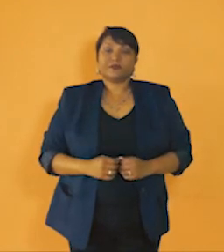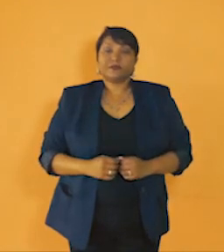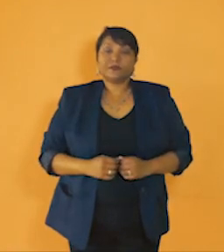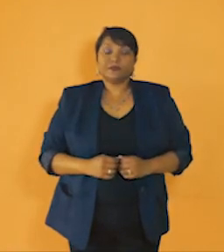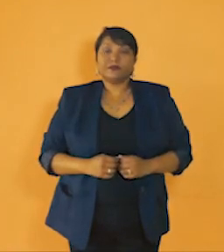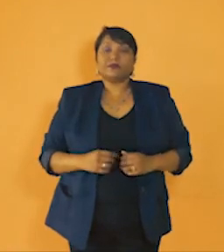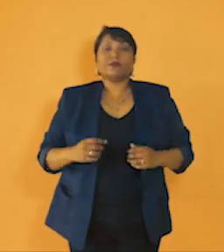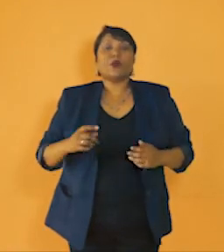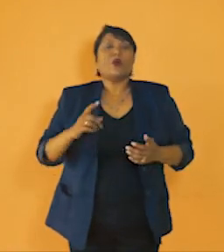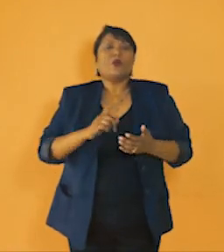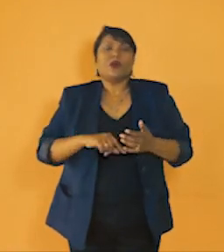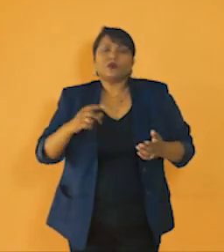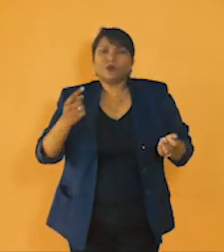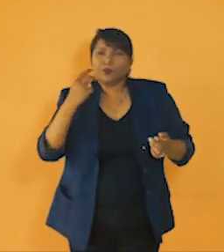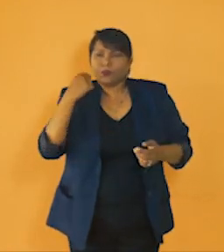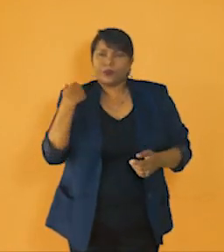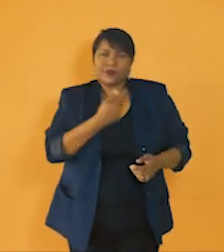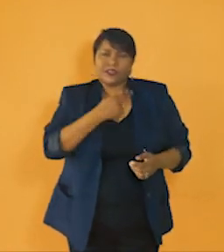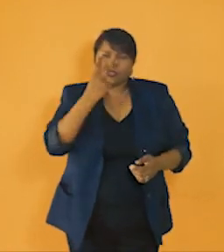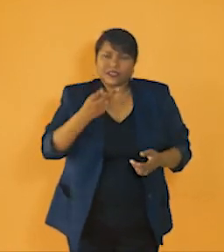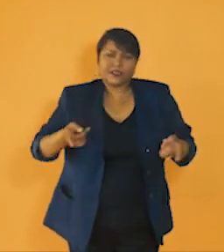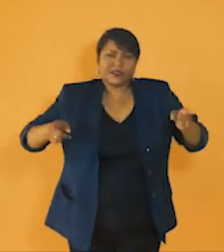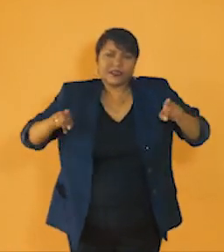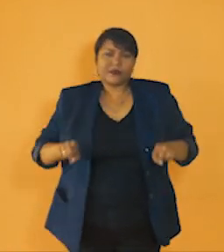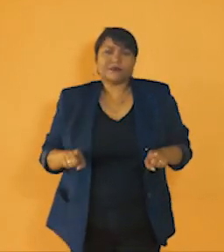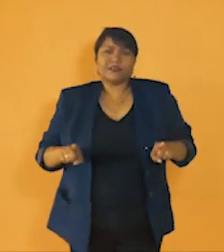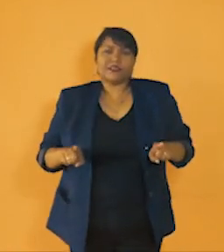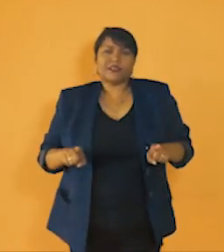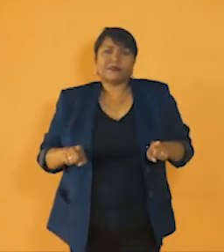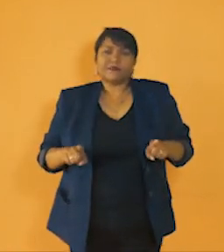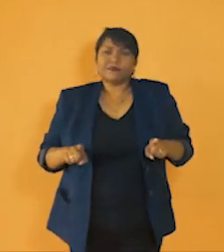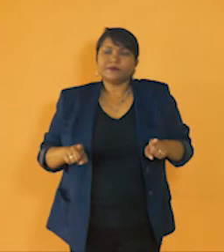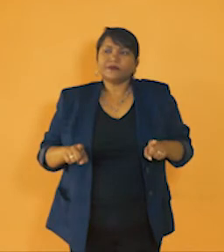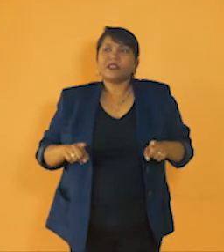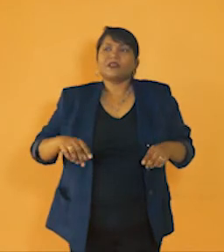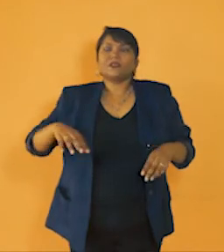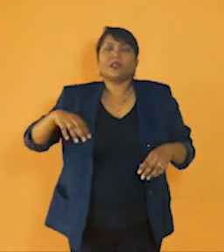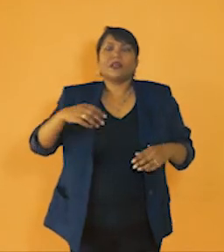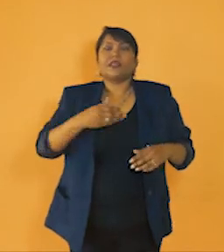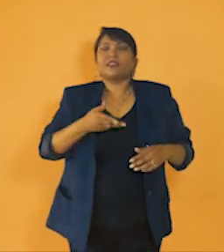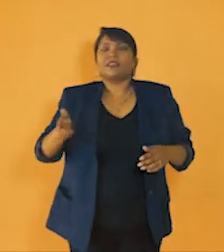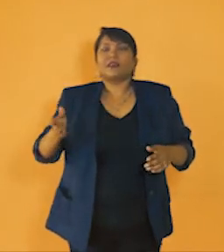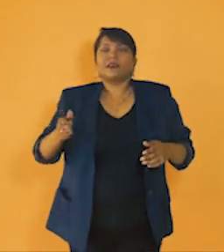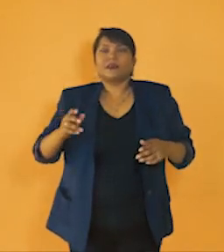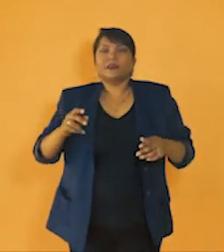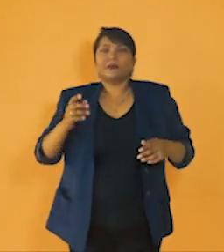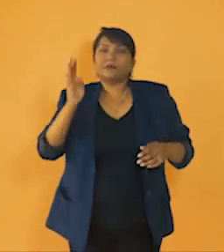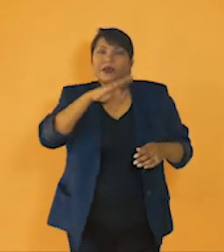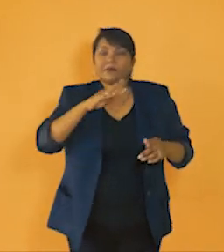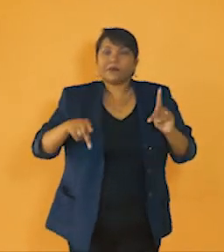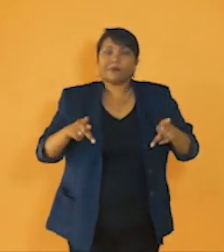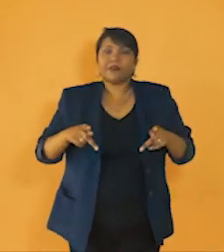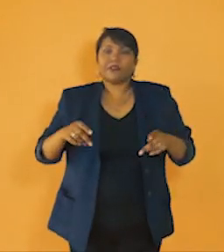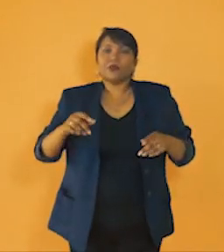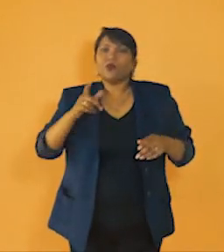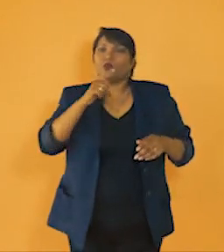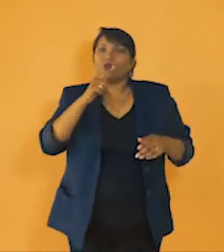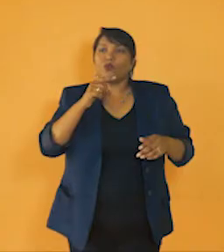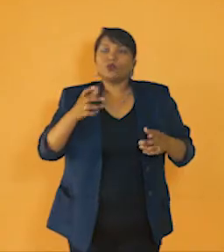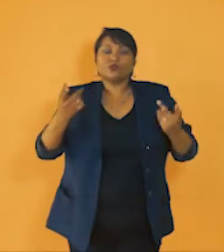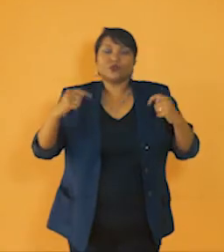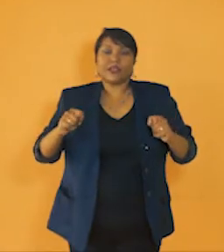A lot of what we found as a regulator is that, and these people are very sophisticated and smart, they scam